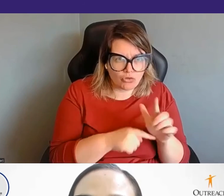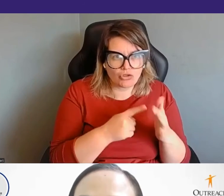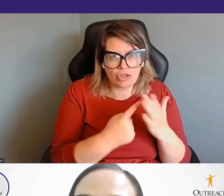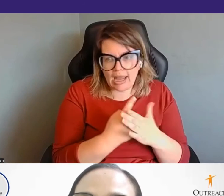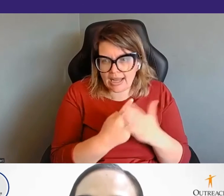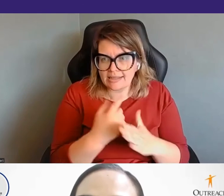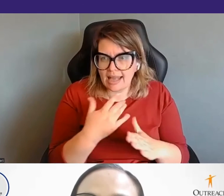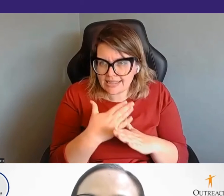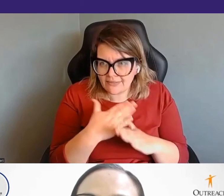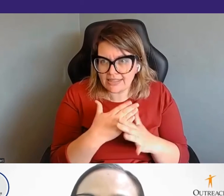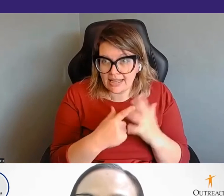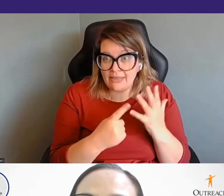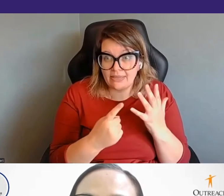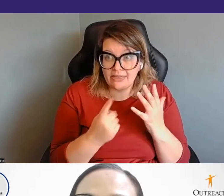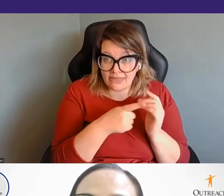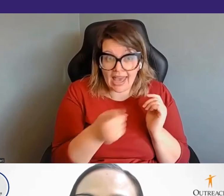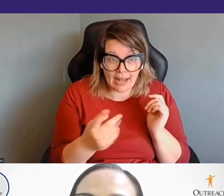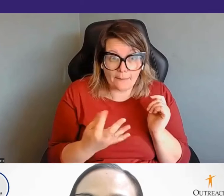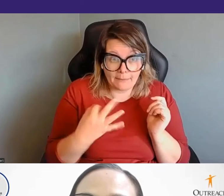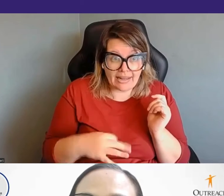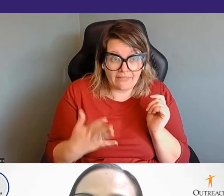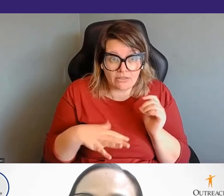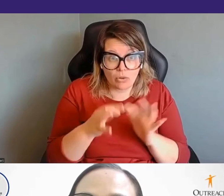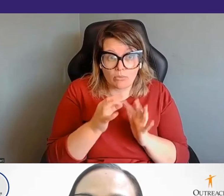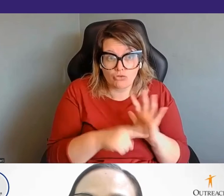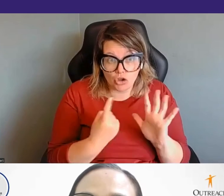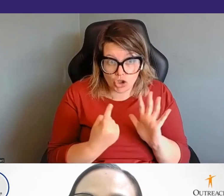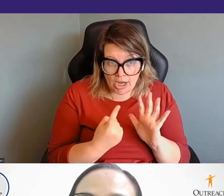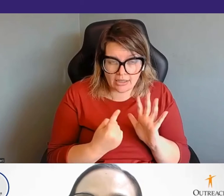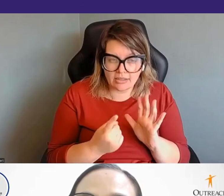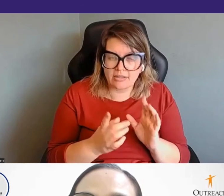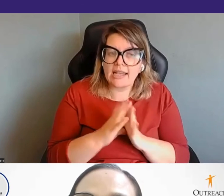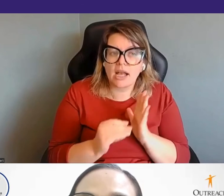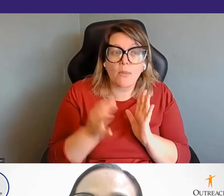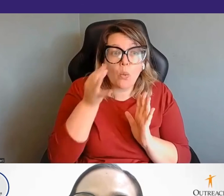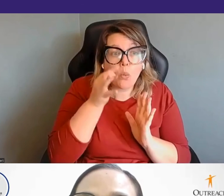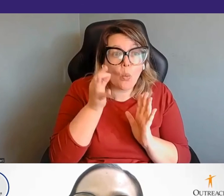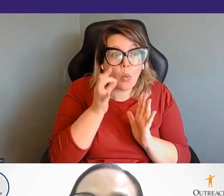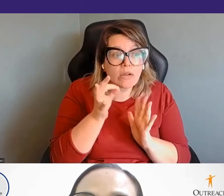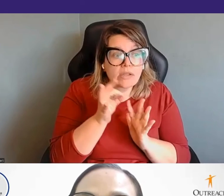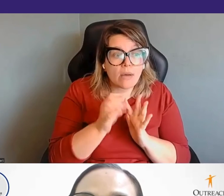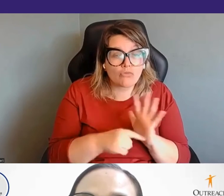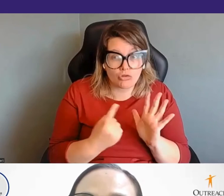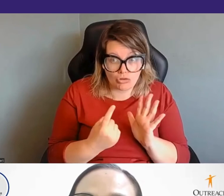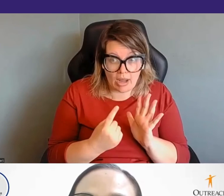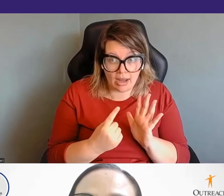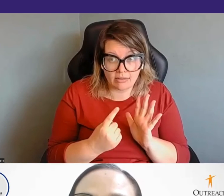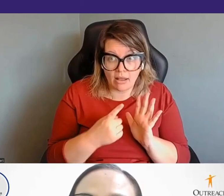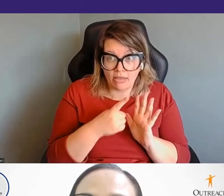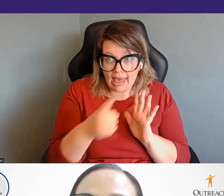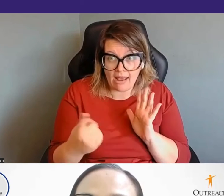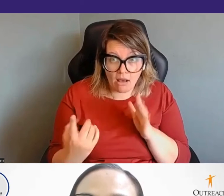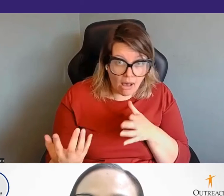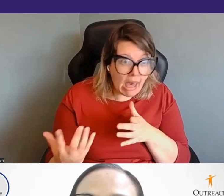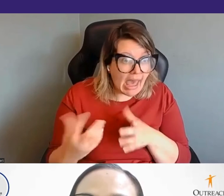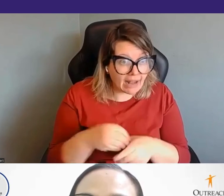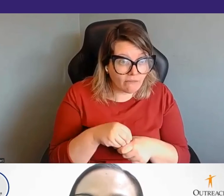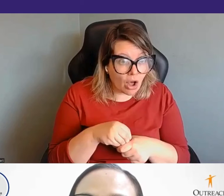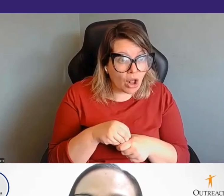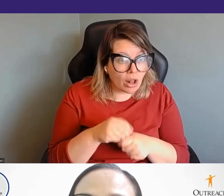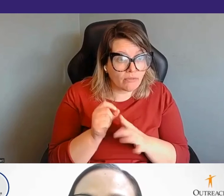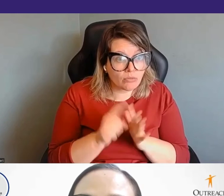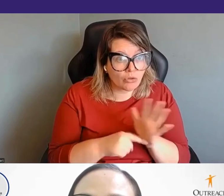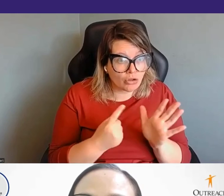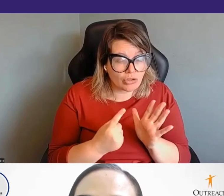projects. So in the case of the water project, they are directly involved in those activities linked to that